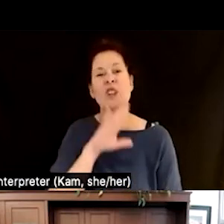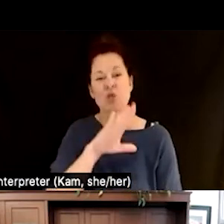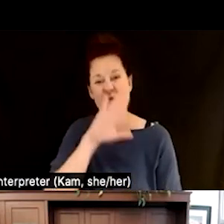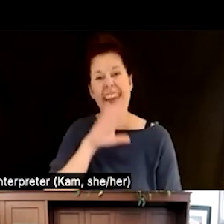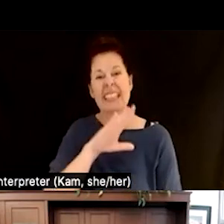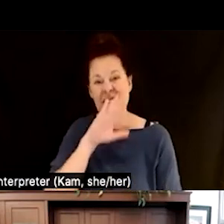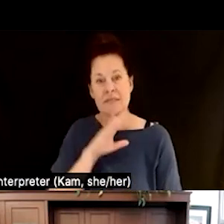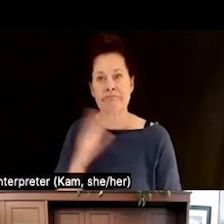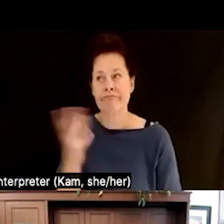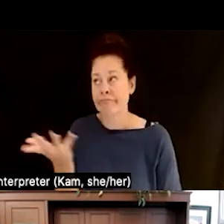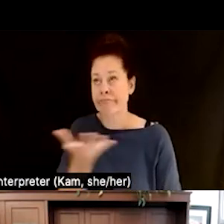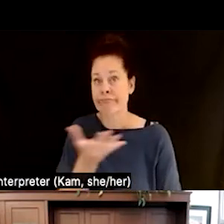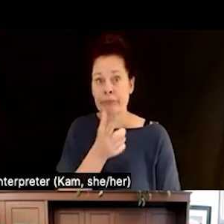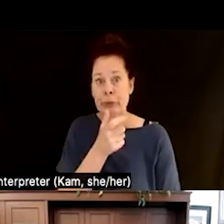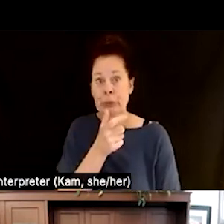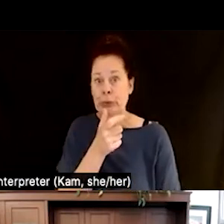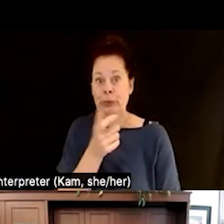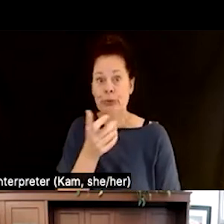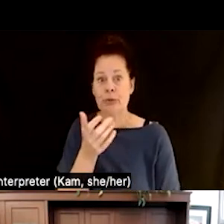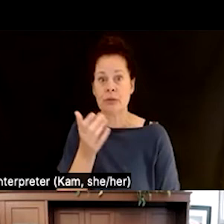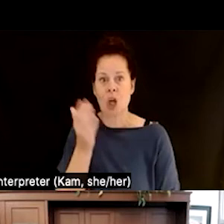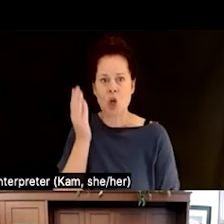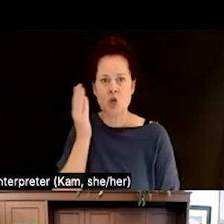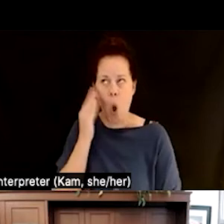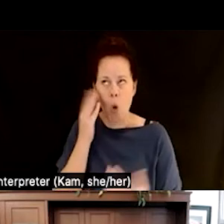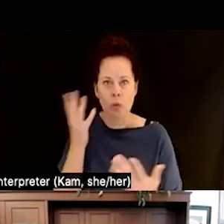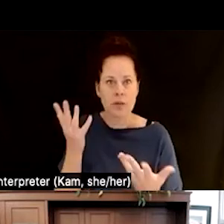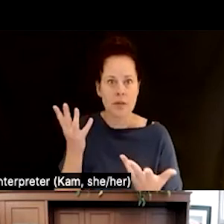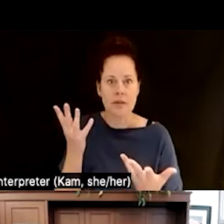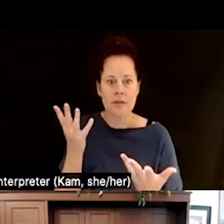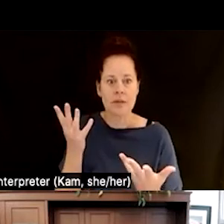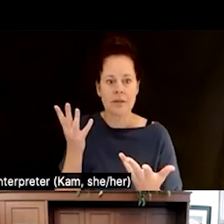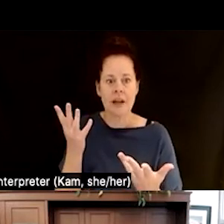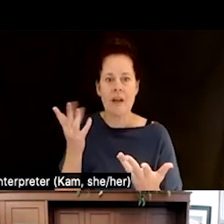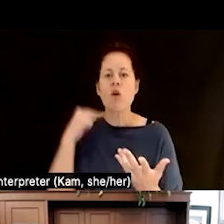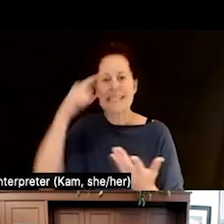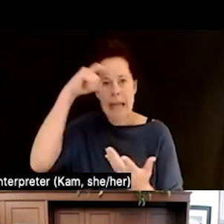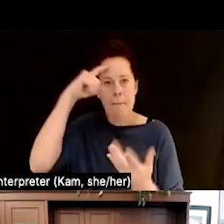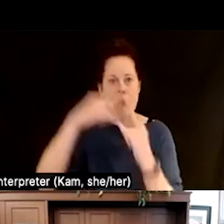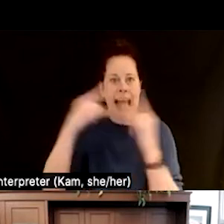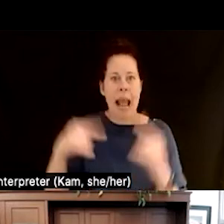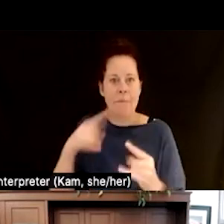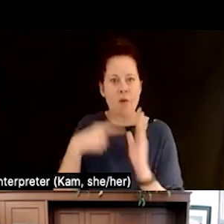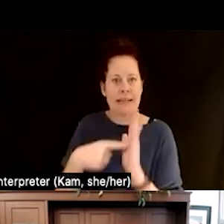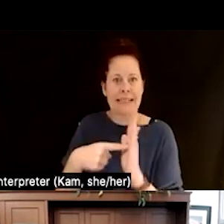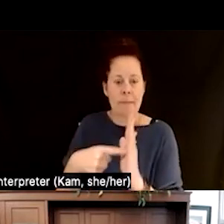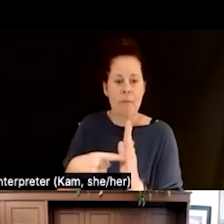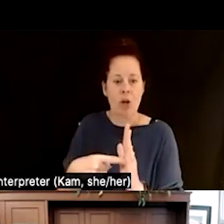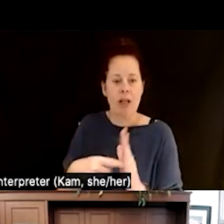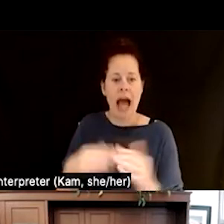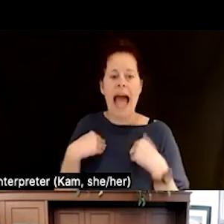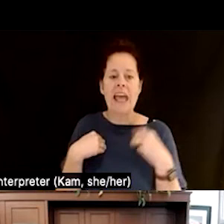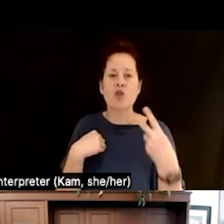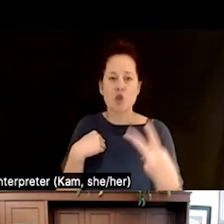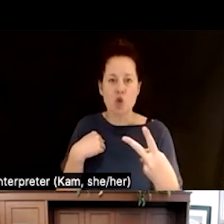to find someone who knows whether or not that summer camp, for example. I have two kids